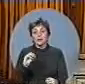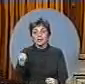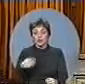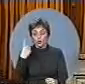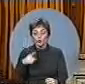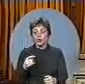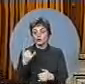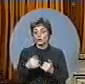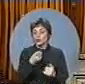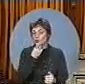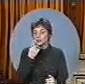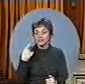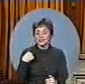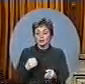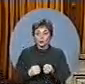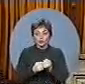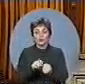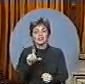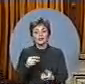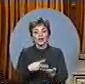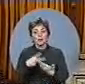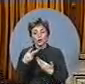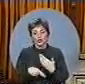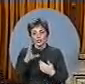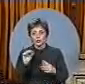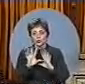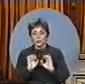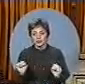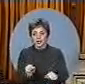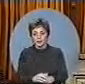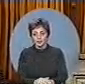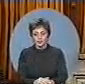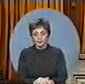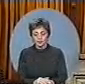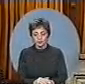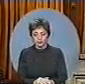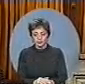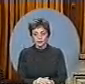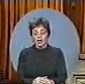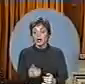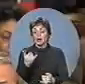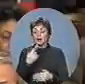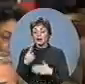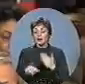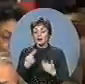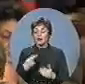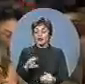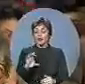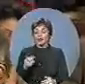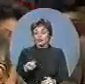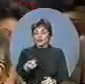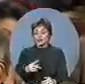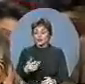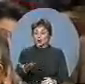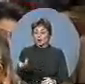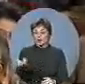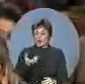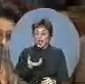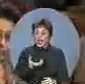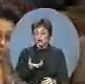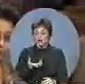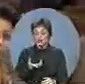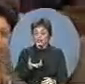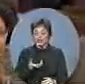Wascana. Mr. Speaker, the last time the Conservatives accused us of being soft on terror, they were